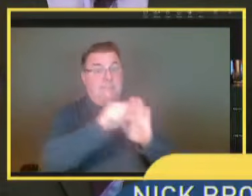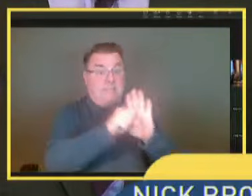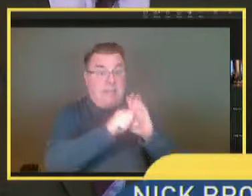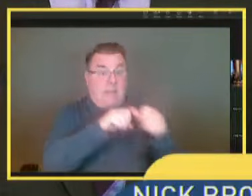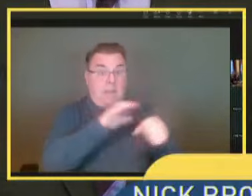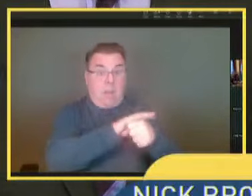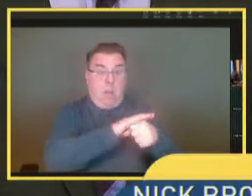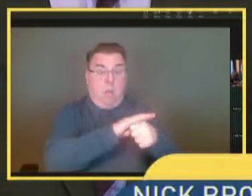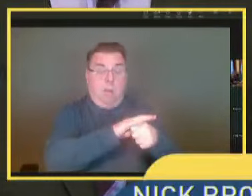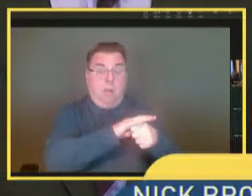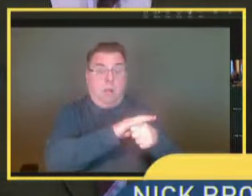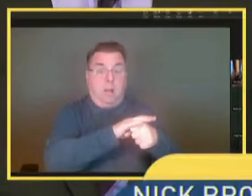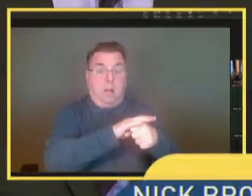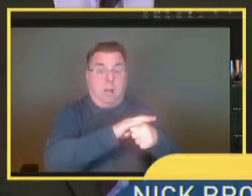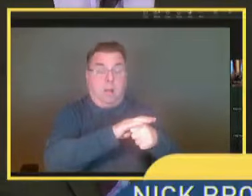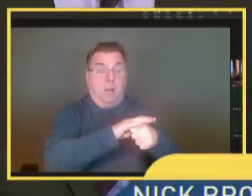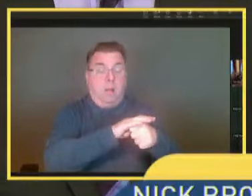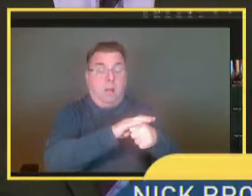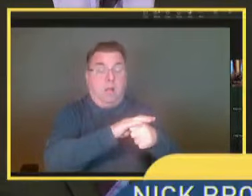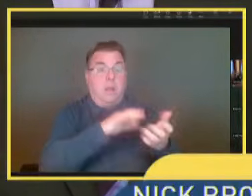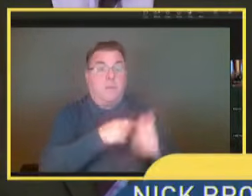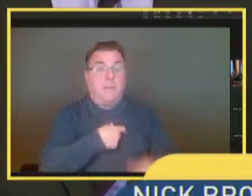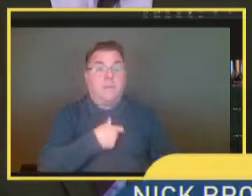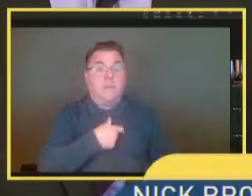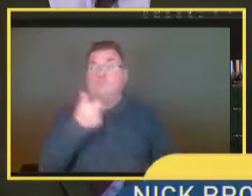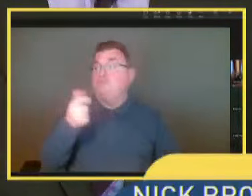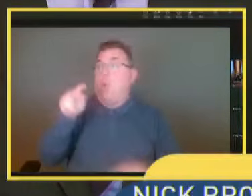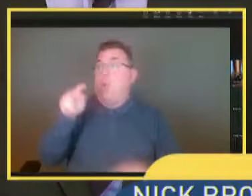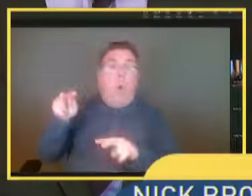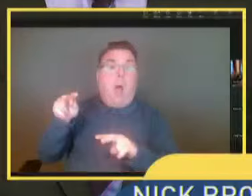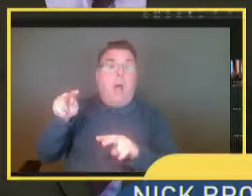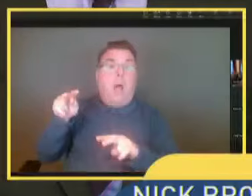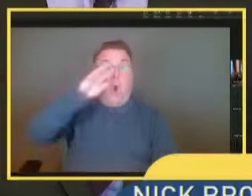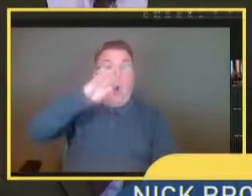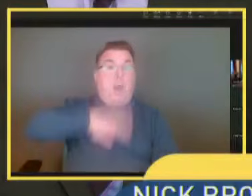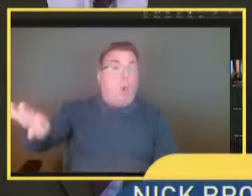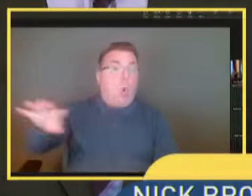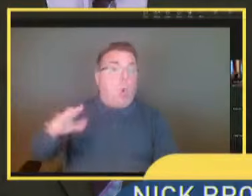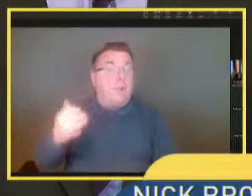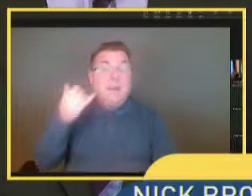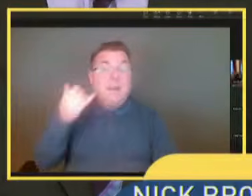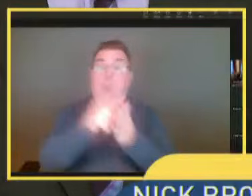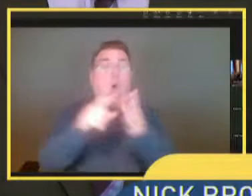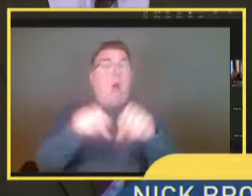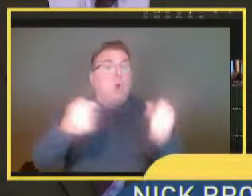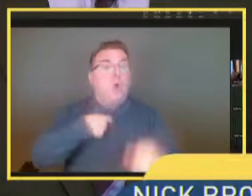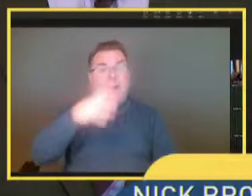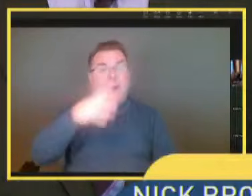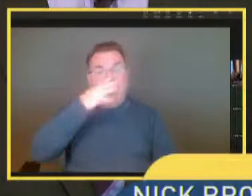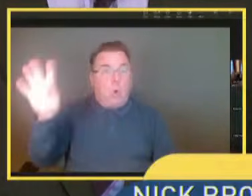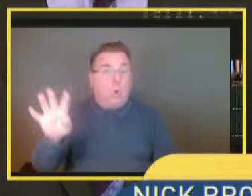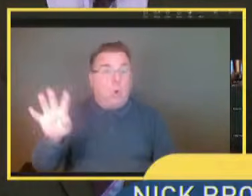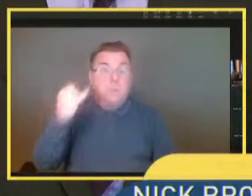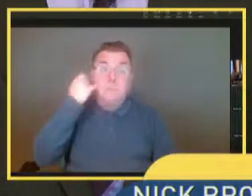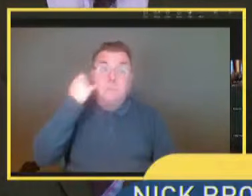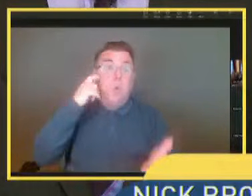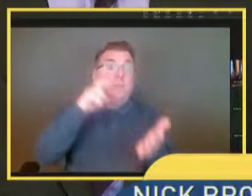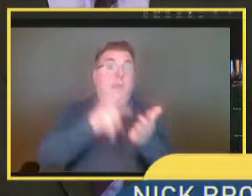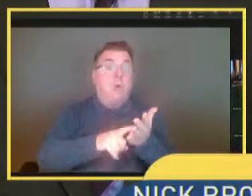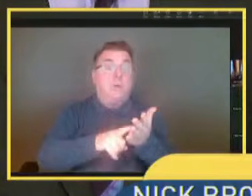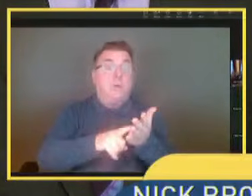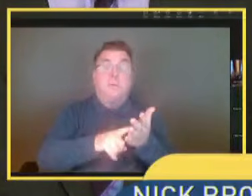simply watch or look away if the law is being violated. If they see somebody being